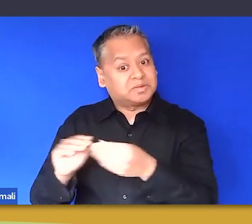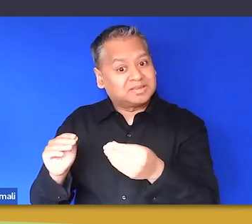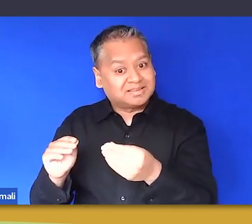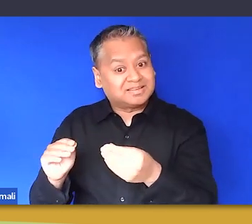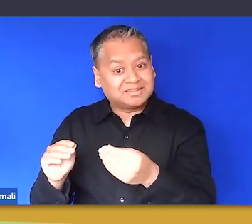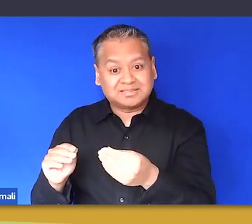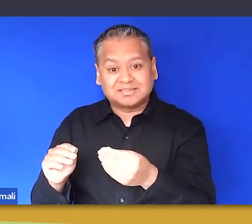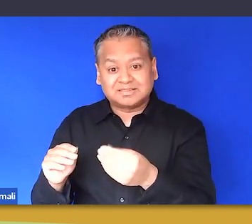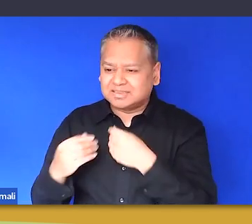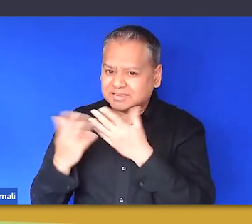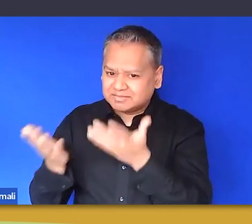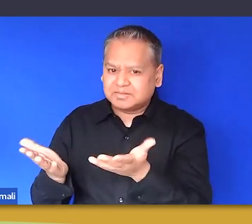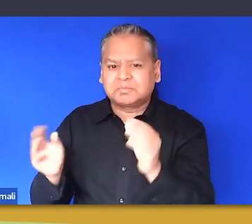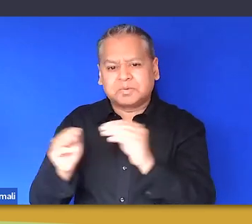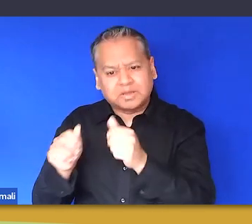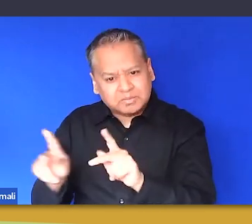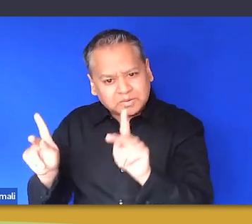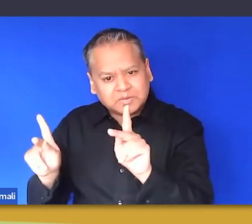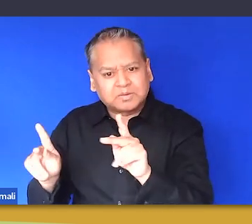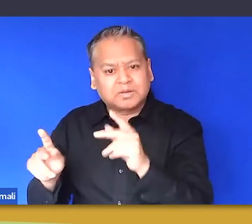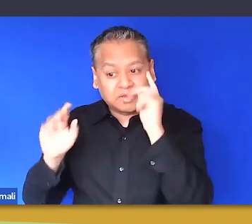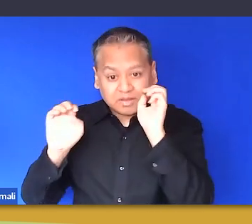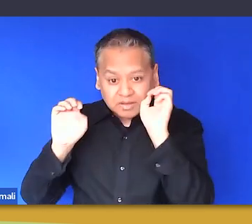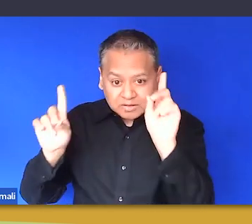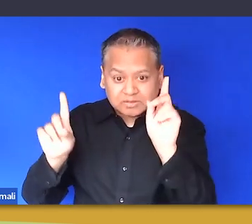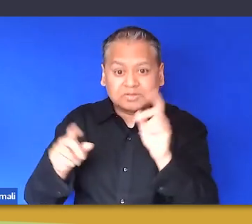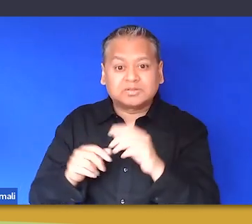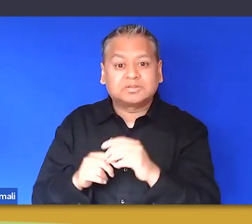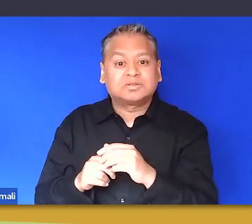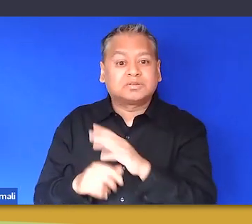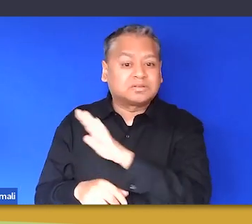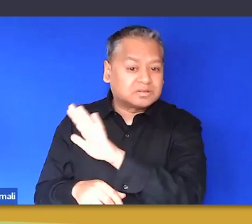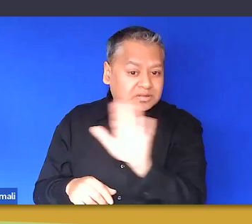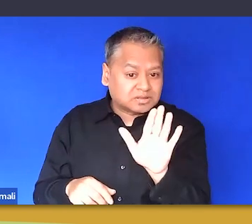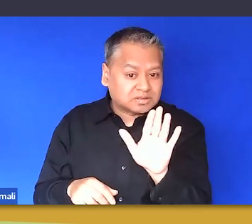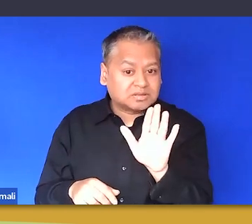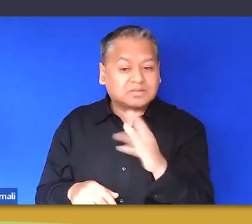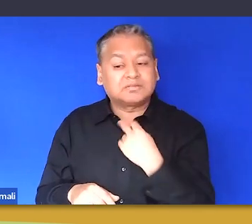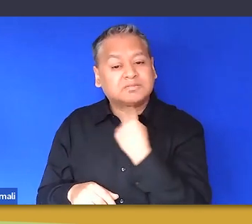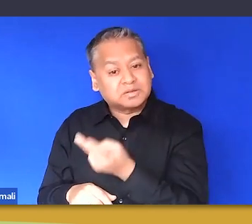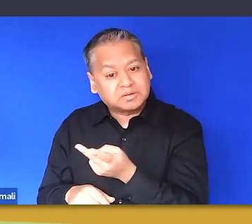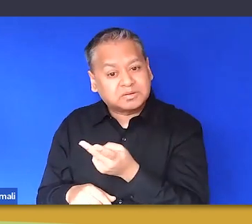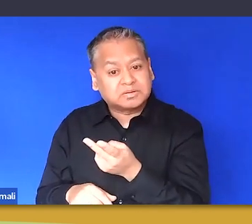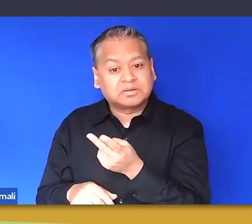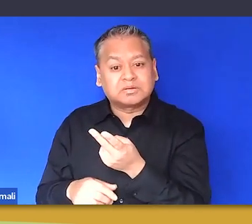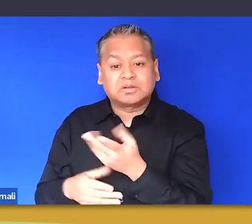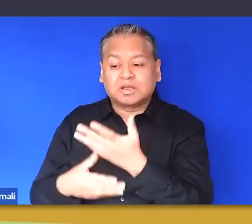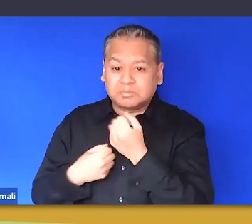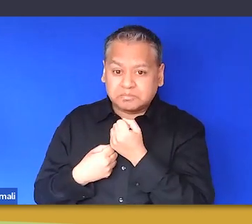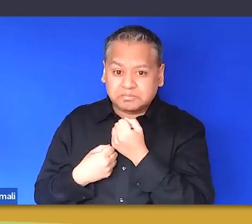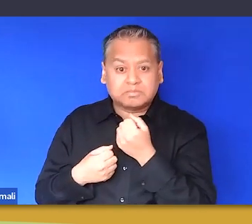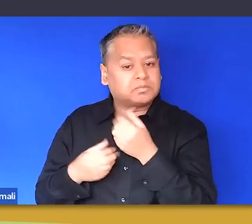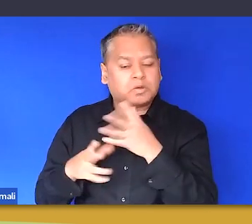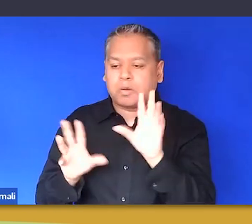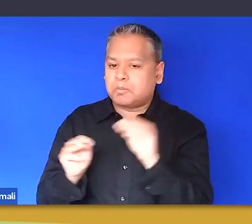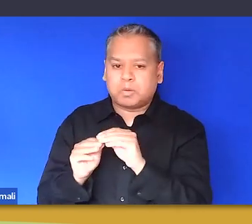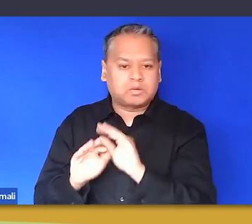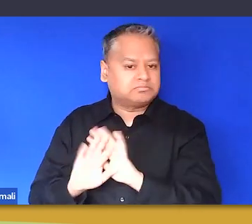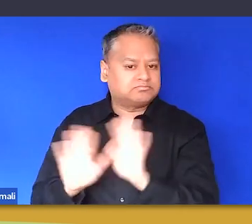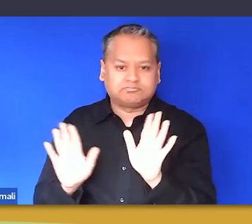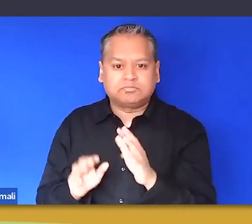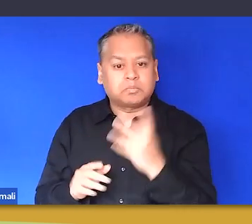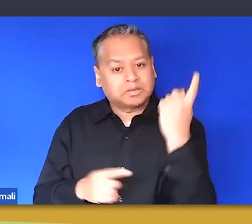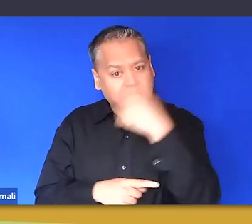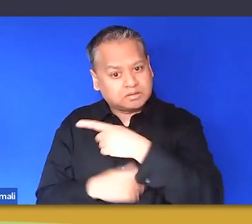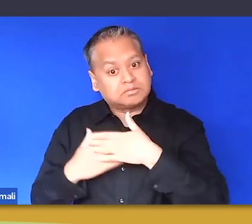year, once more, once silent voices are given a platform. They will be our neighbors, our teachers, and our poets. And